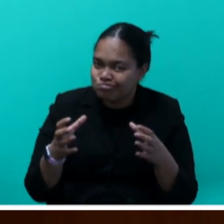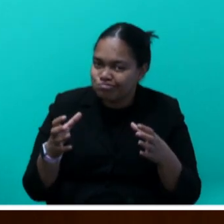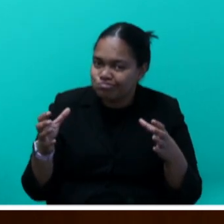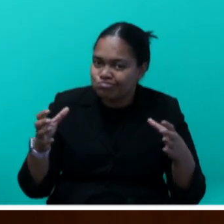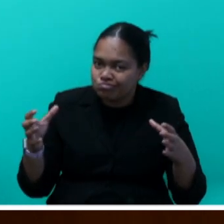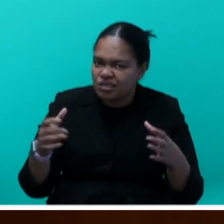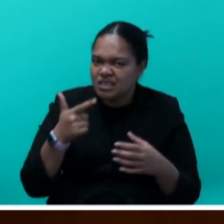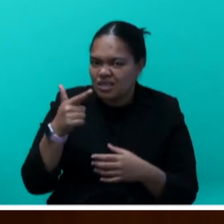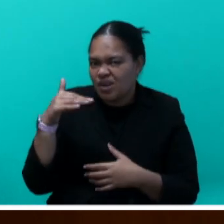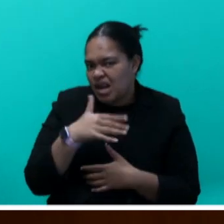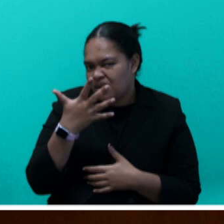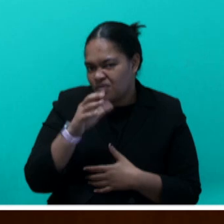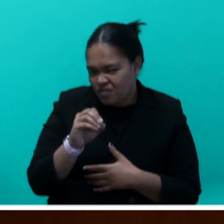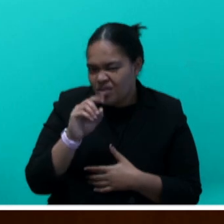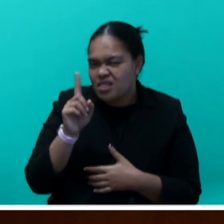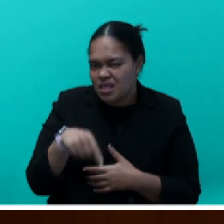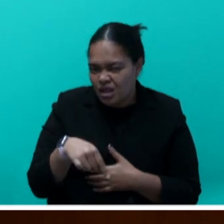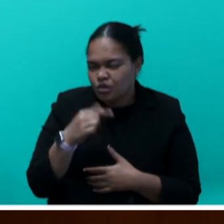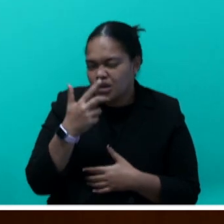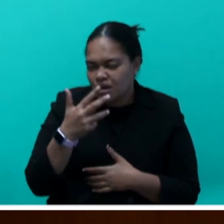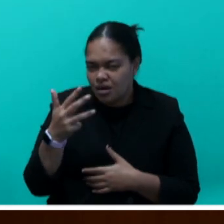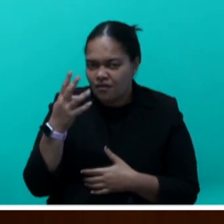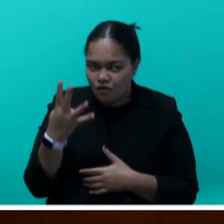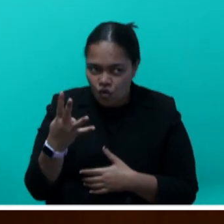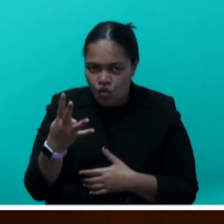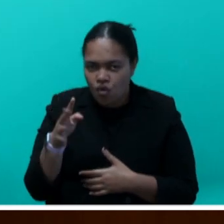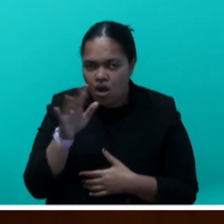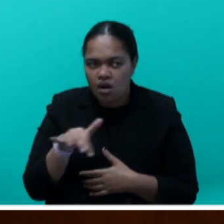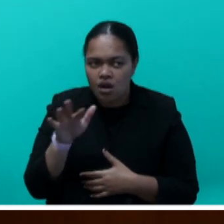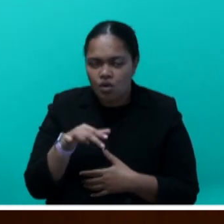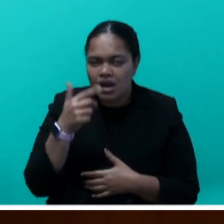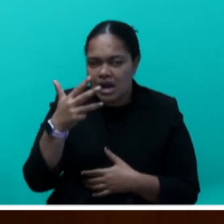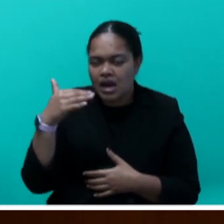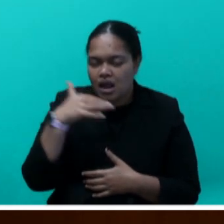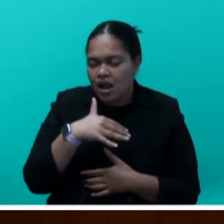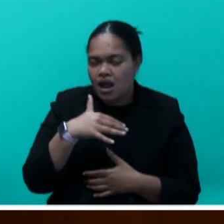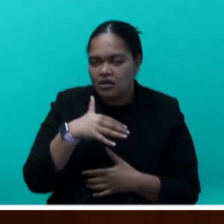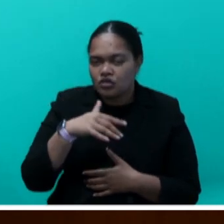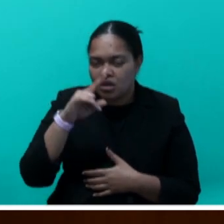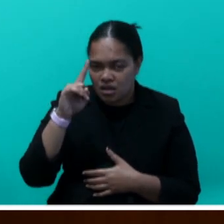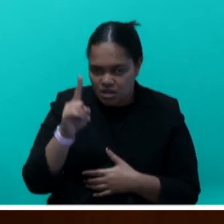under 750,000 in 1994 to around 980,000 today.